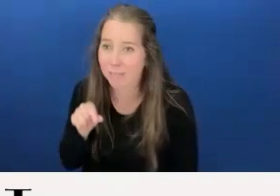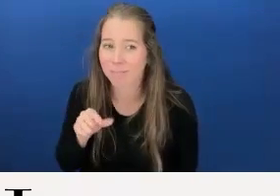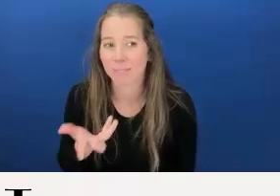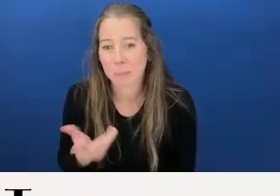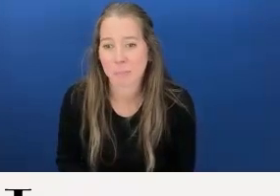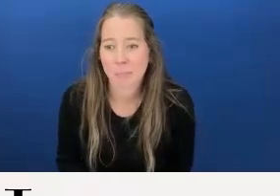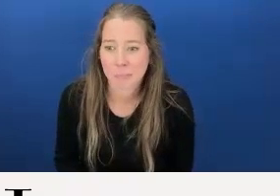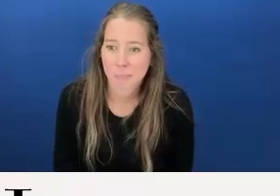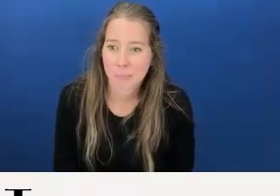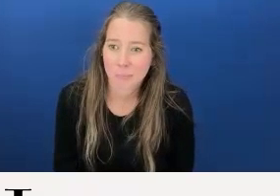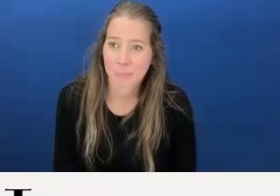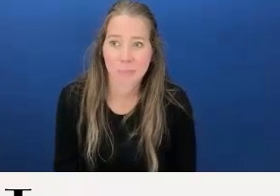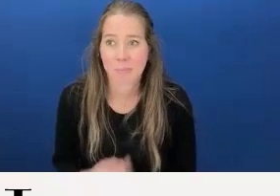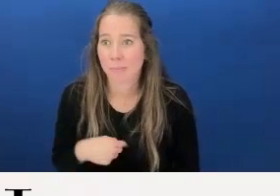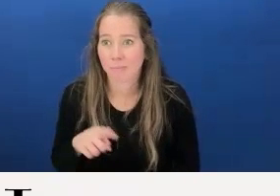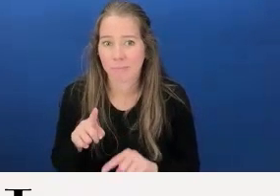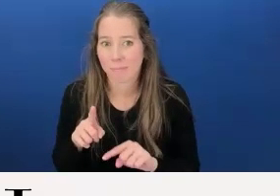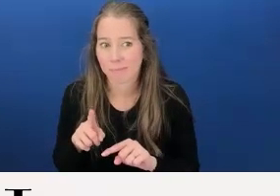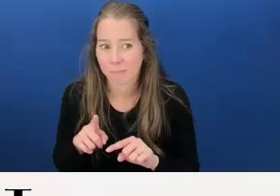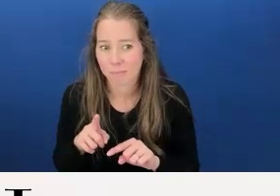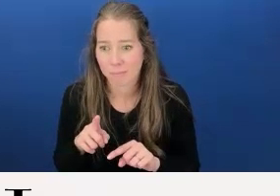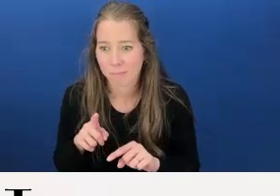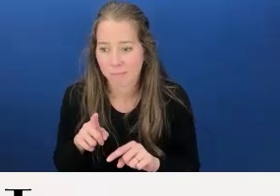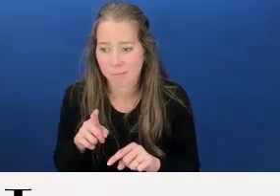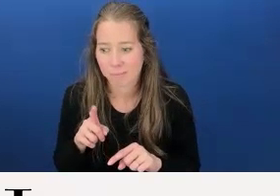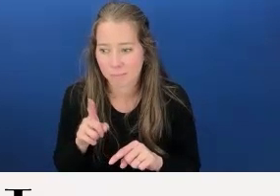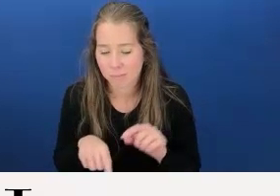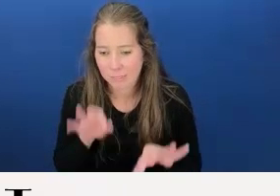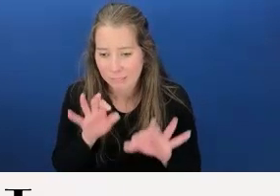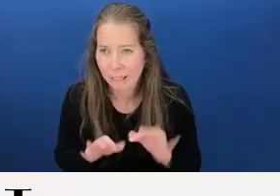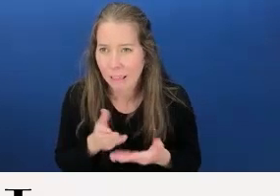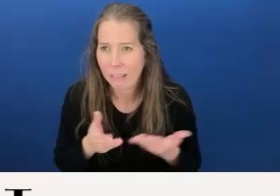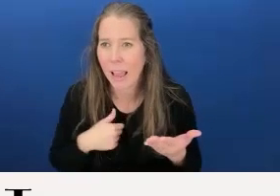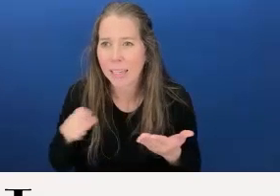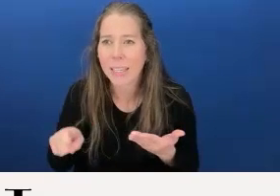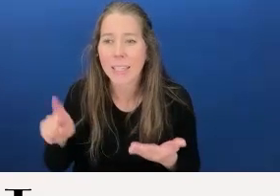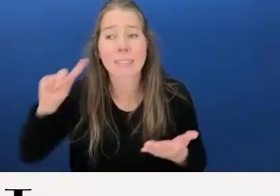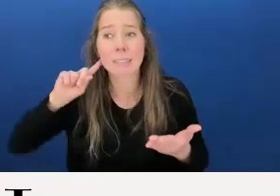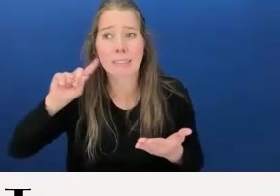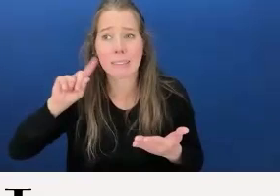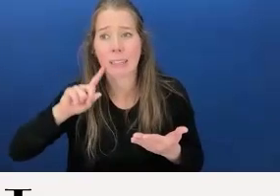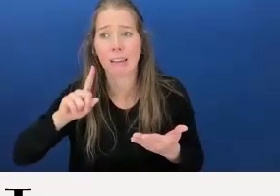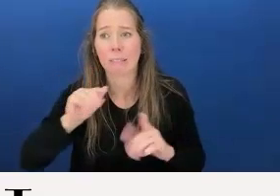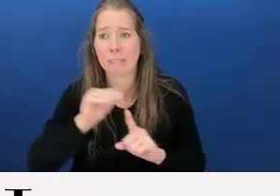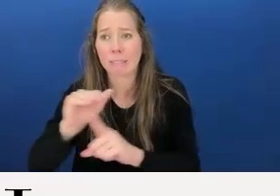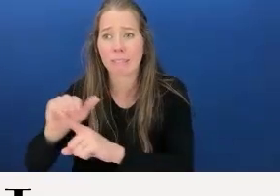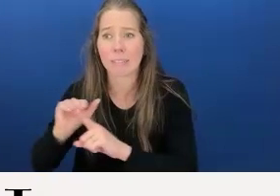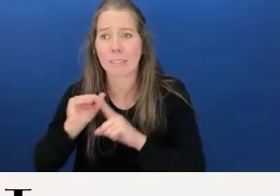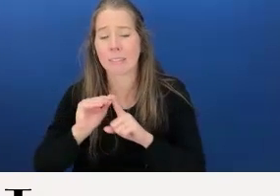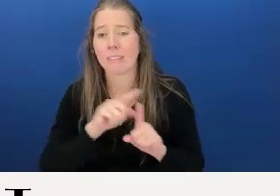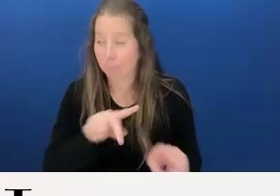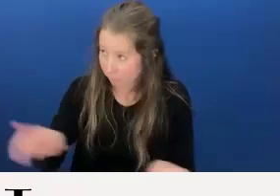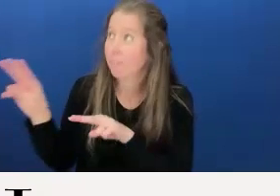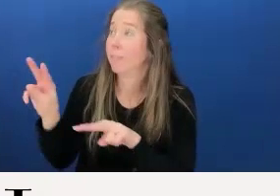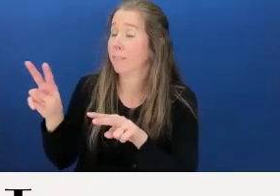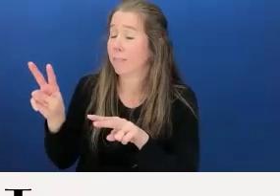don't have a time. I can't go through and select certain things, but I'm like, I need a sound that's easy to grab that might